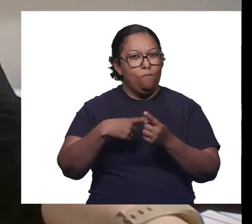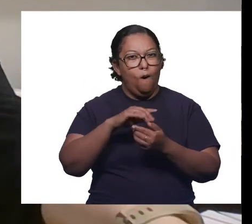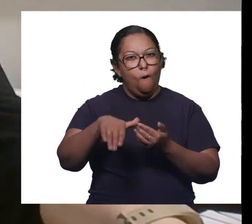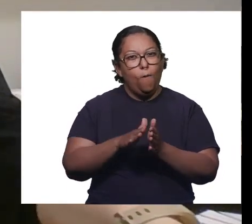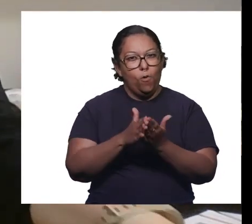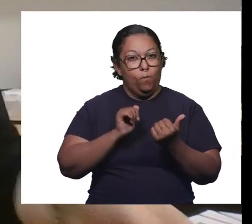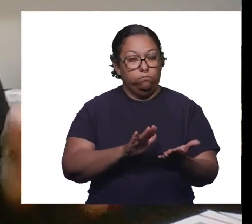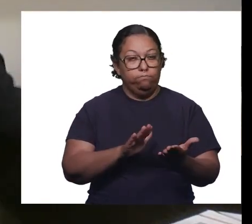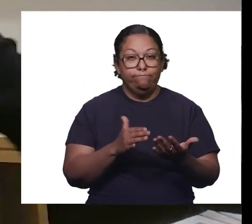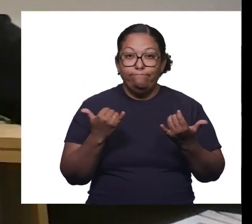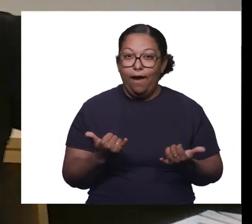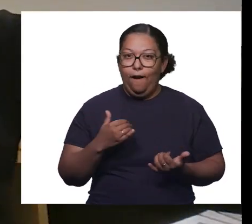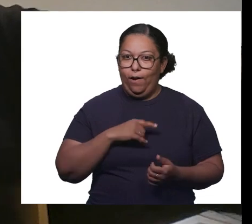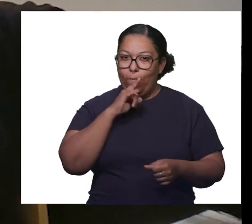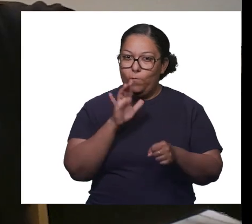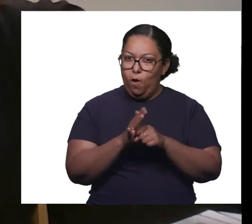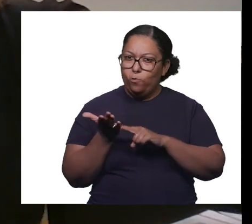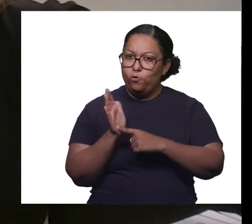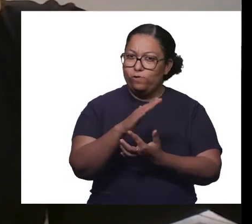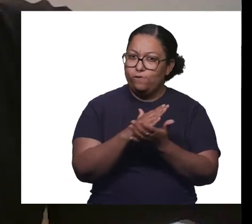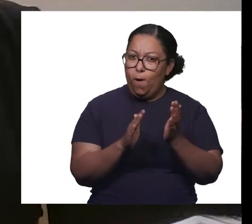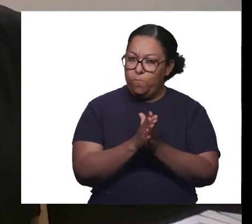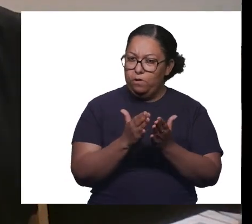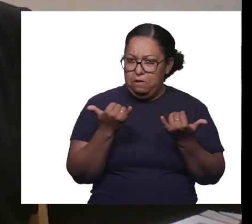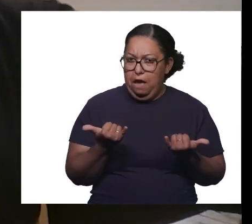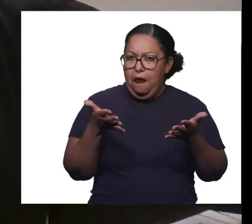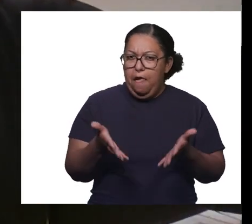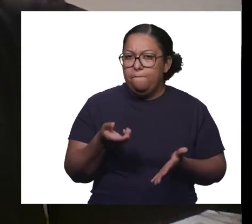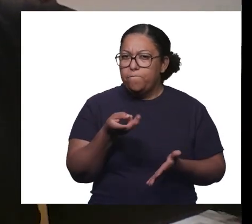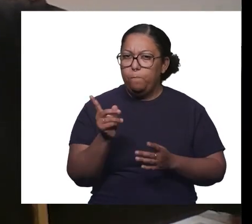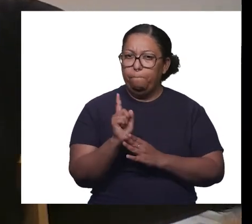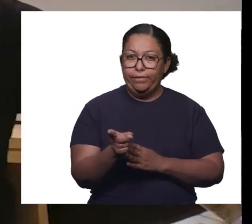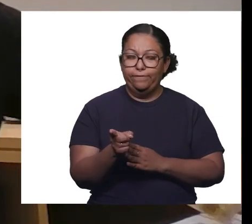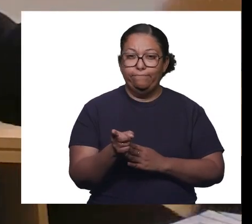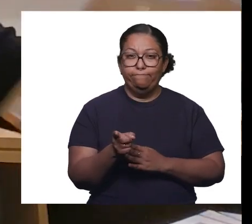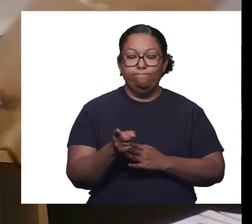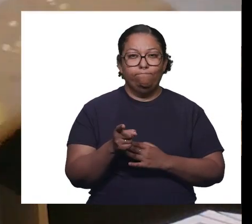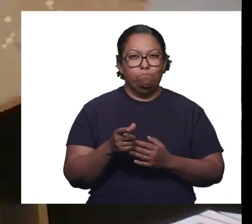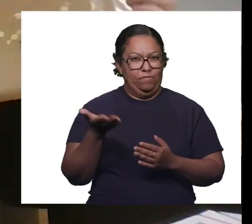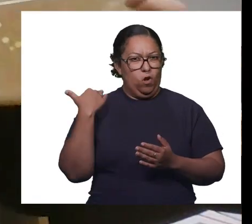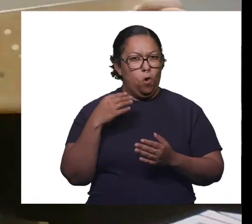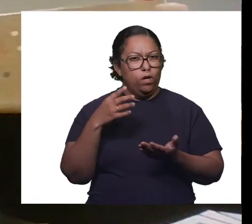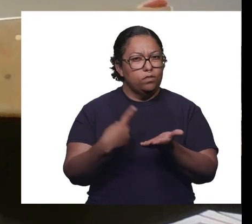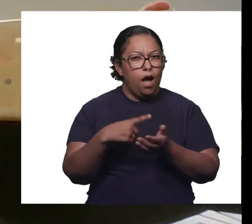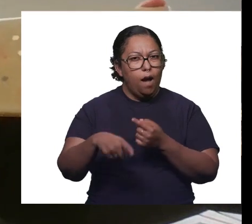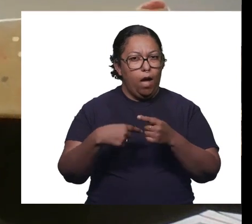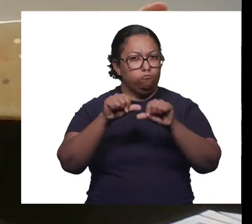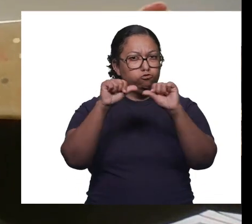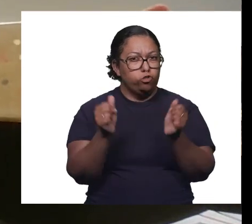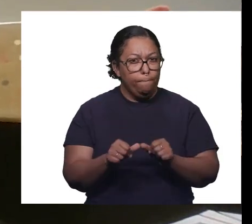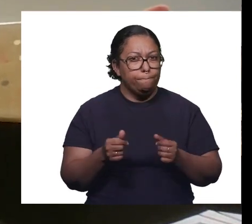do have a couple of minutes for that. So we were talking about shape before. A portrait-sized book. We looked at